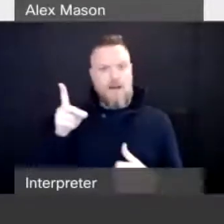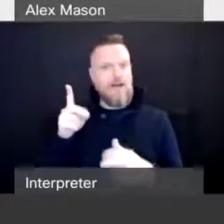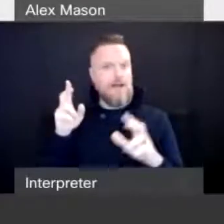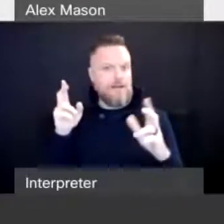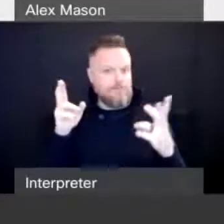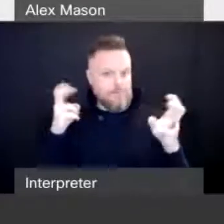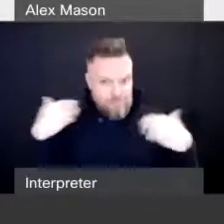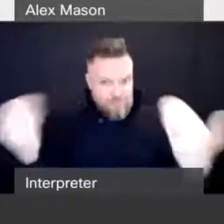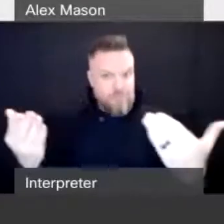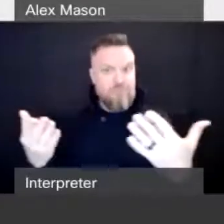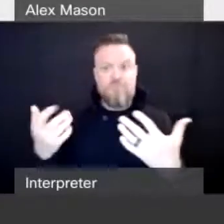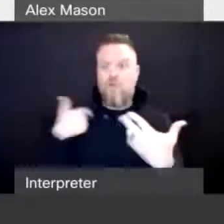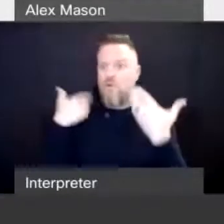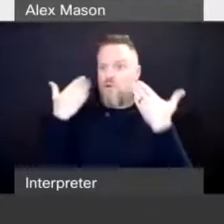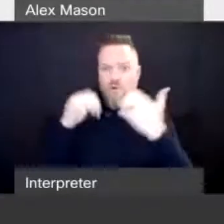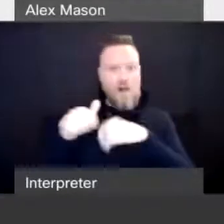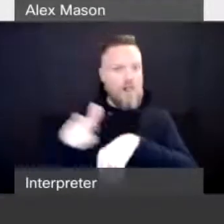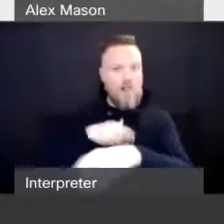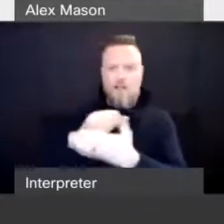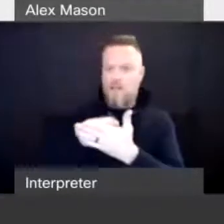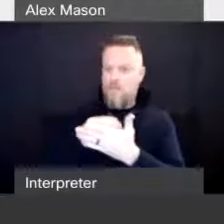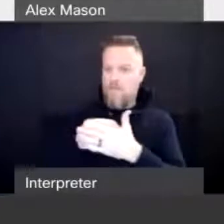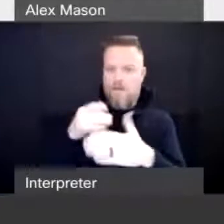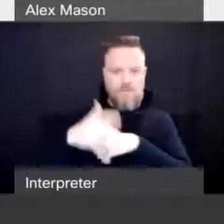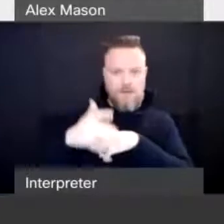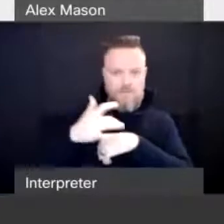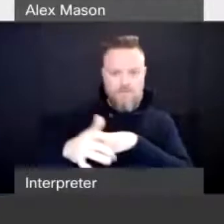going to last. So I would